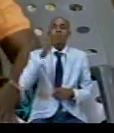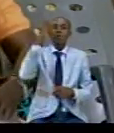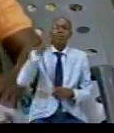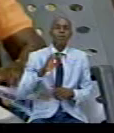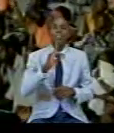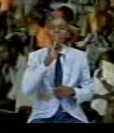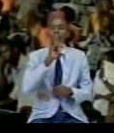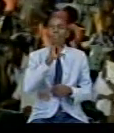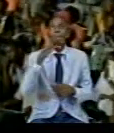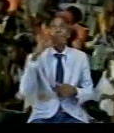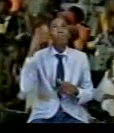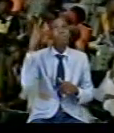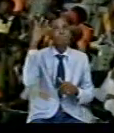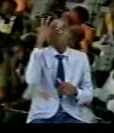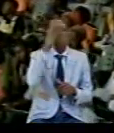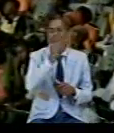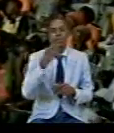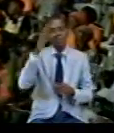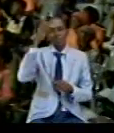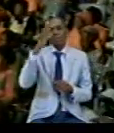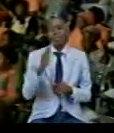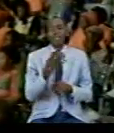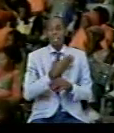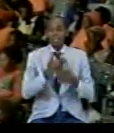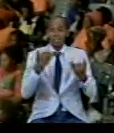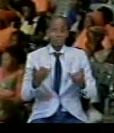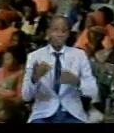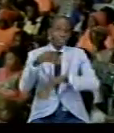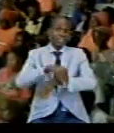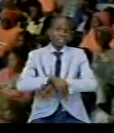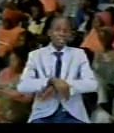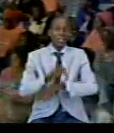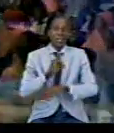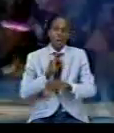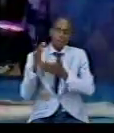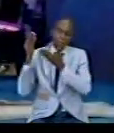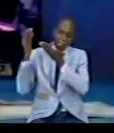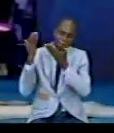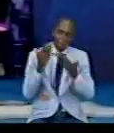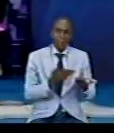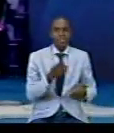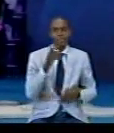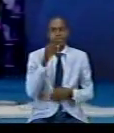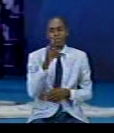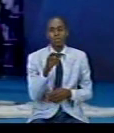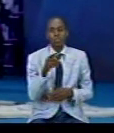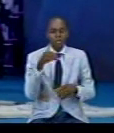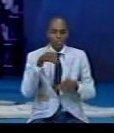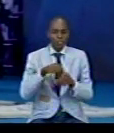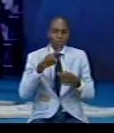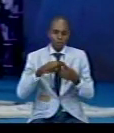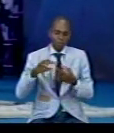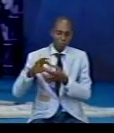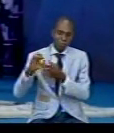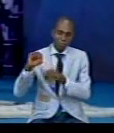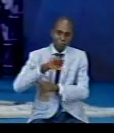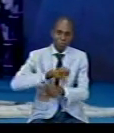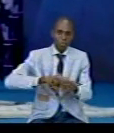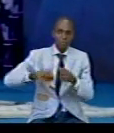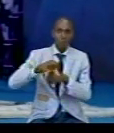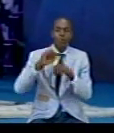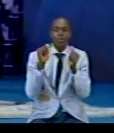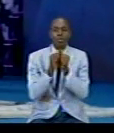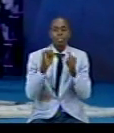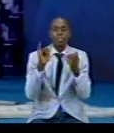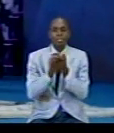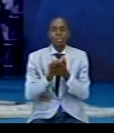awesome God. And tonight, I bring you into fellowship to such a mighty